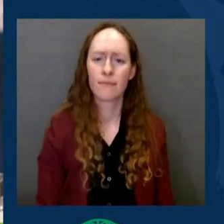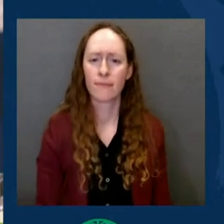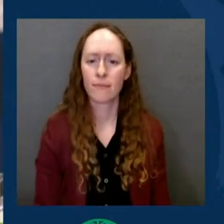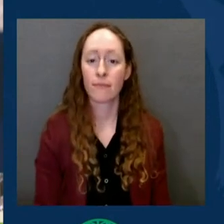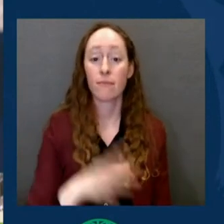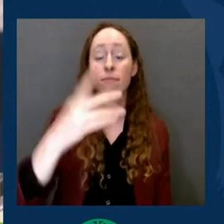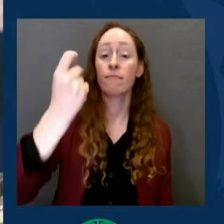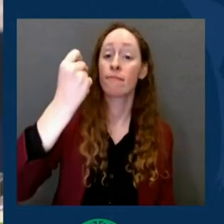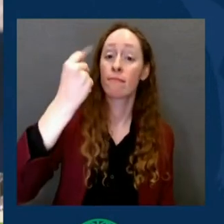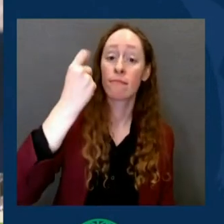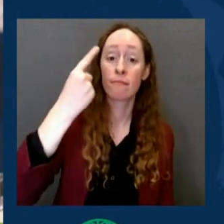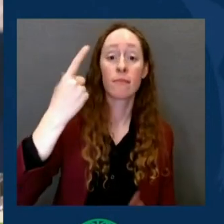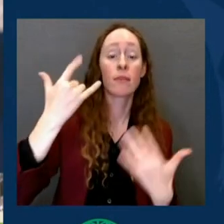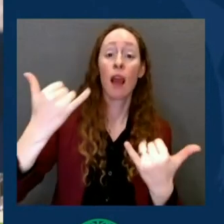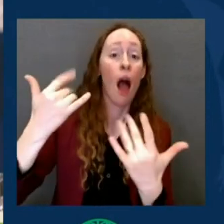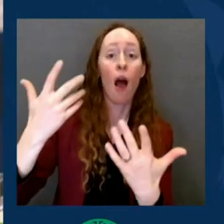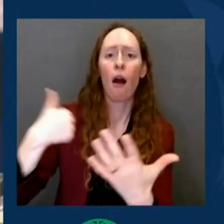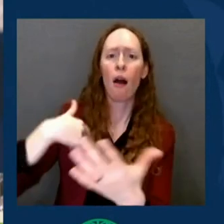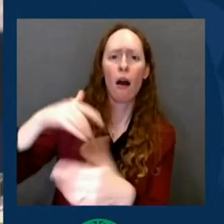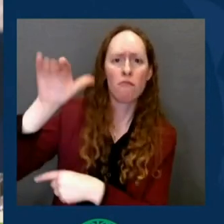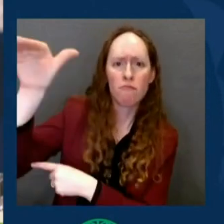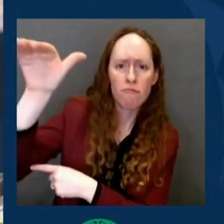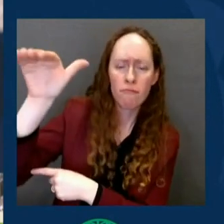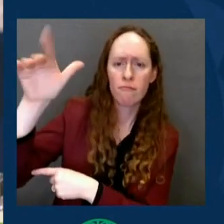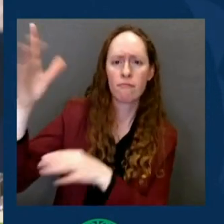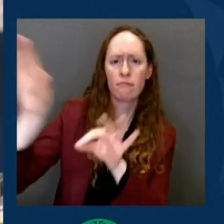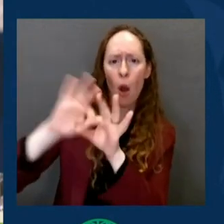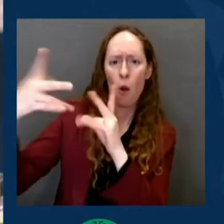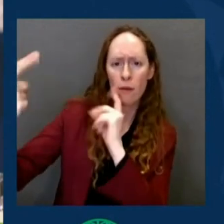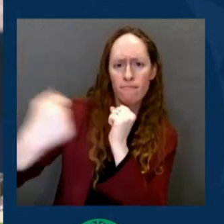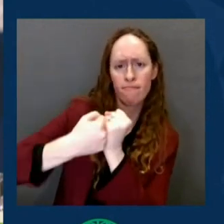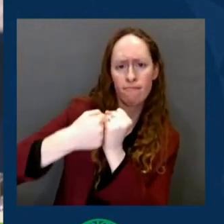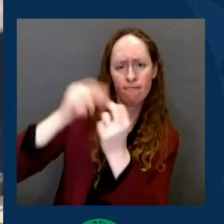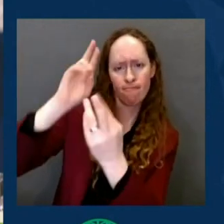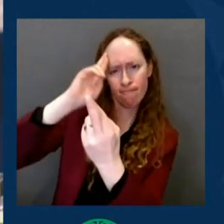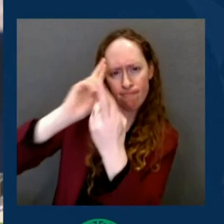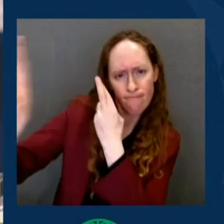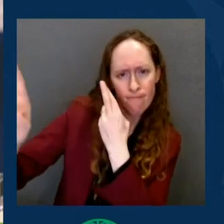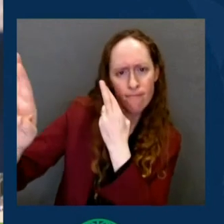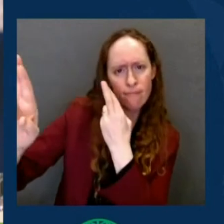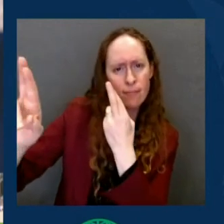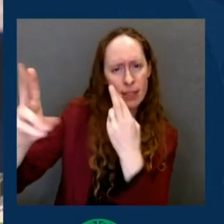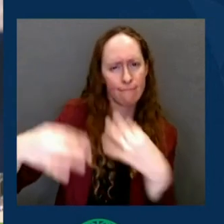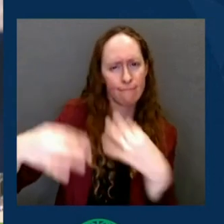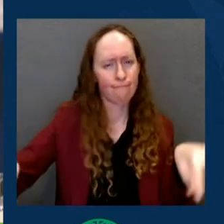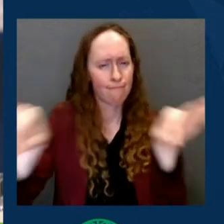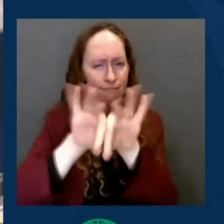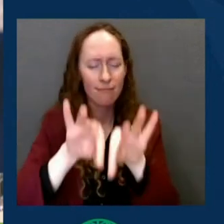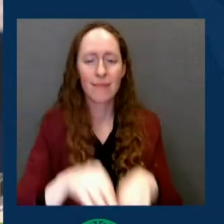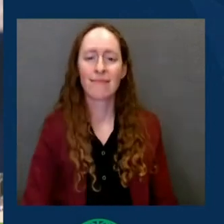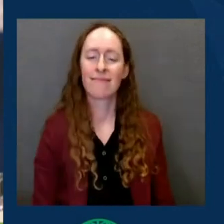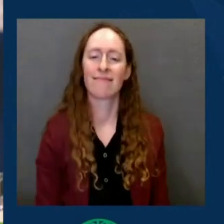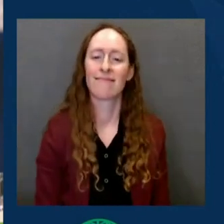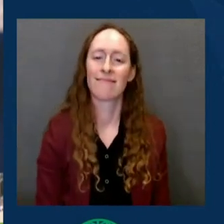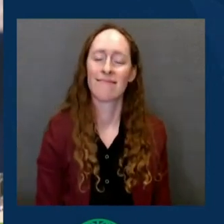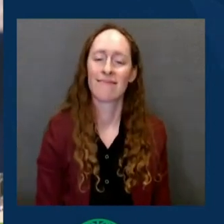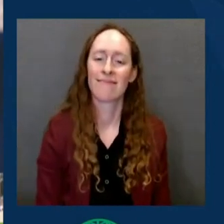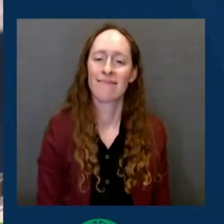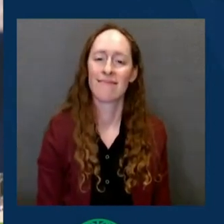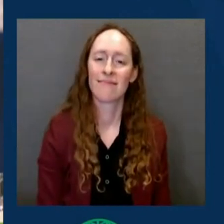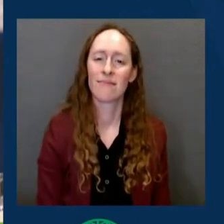mutual advantageous results. In this perspective of solidarity, we